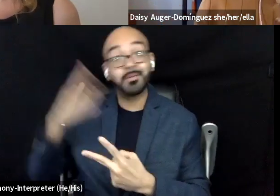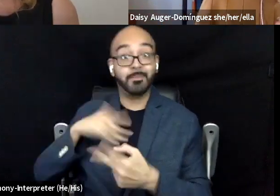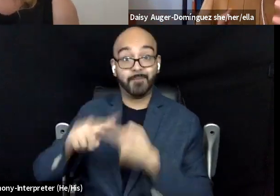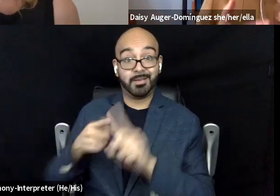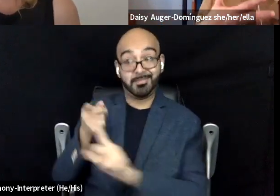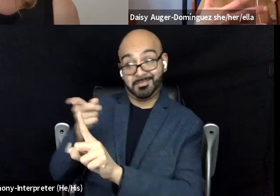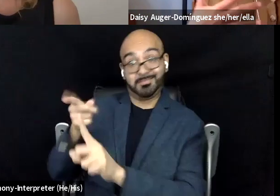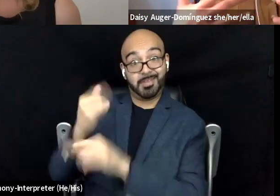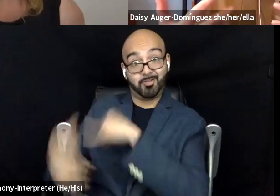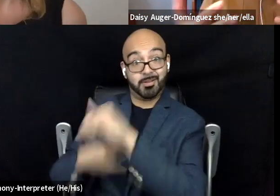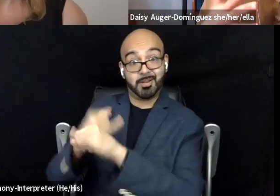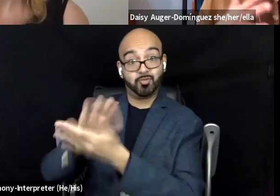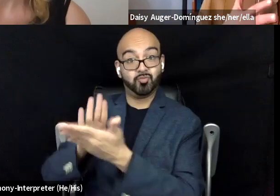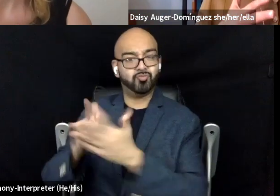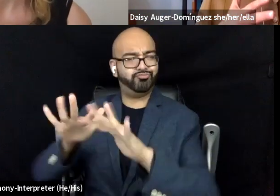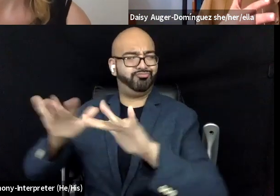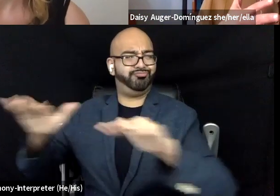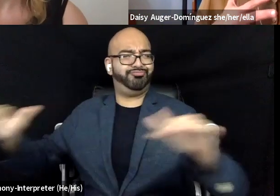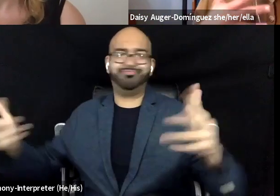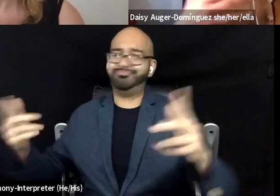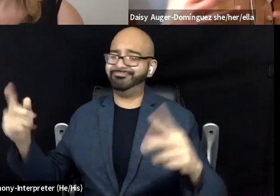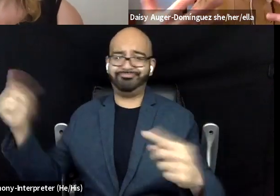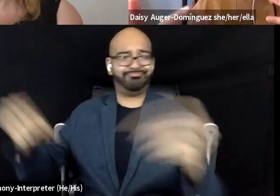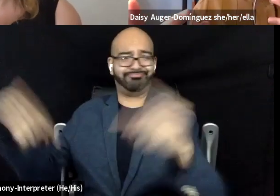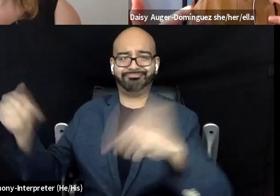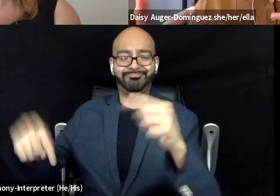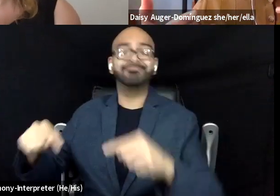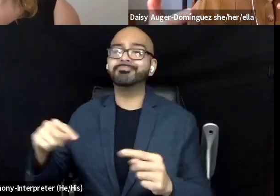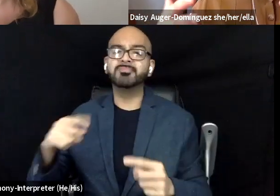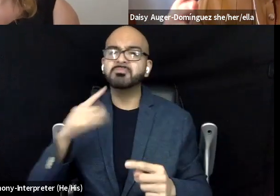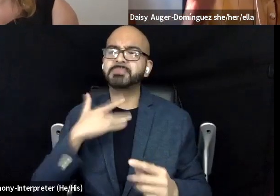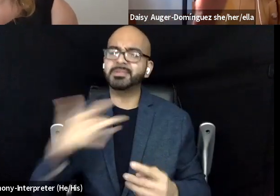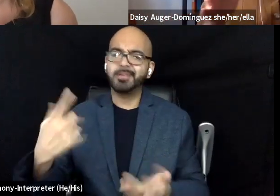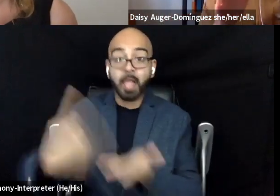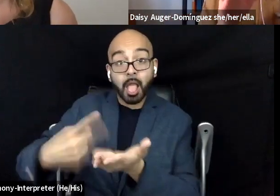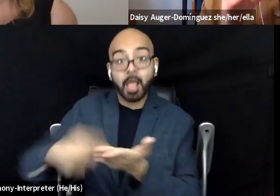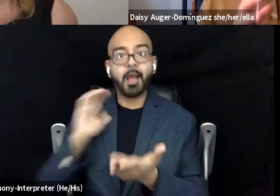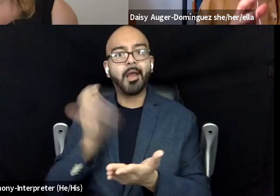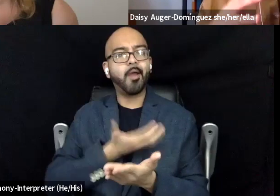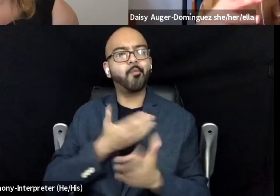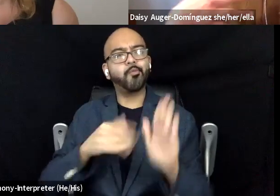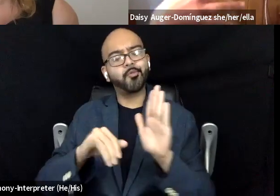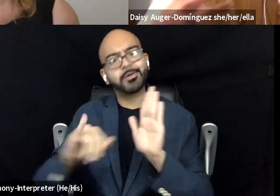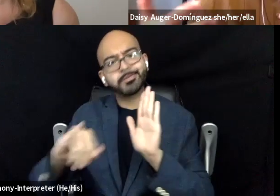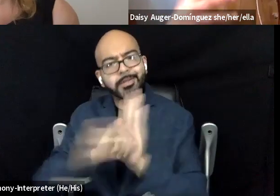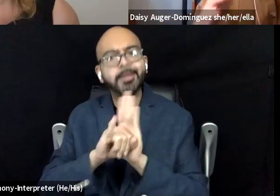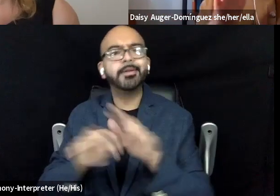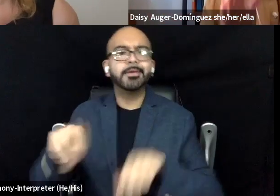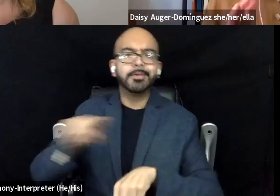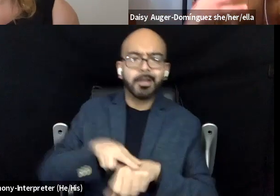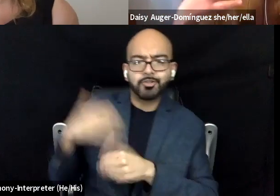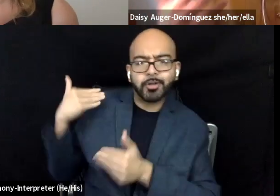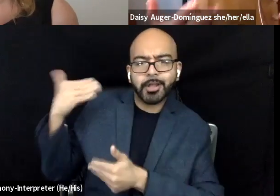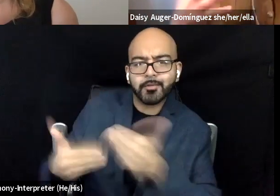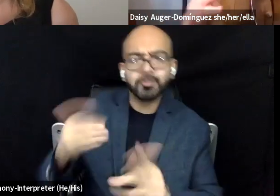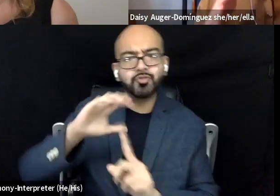world. And so for us, it was very normal to talk about our national heritage and our cultural backgrounds and how that influenced how we